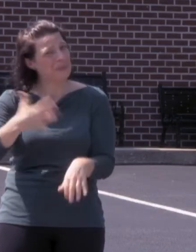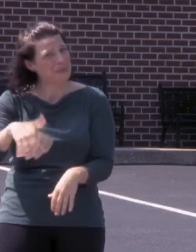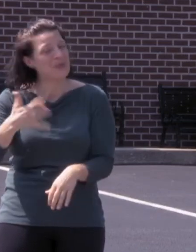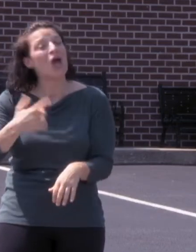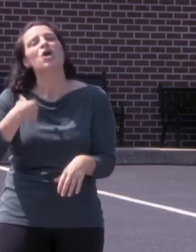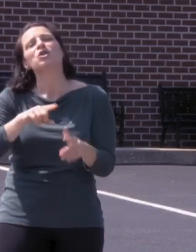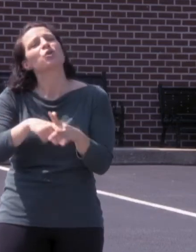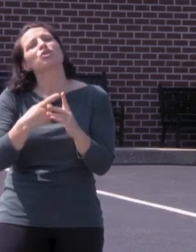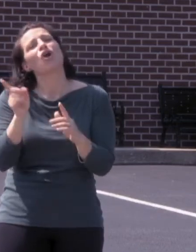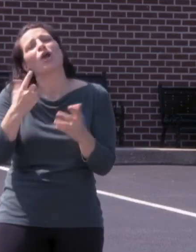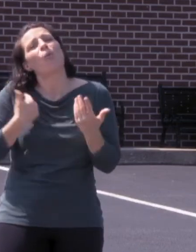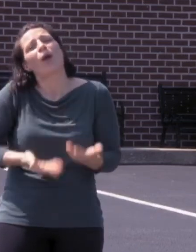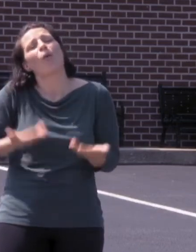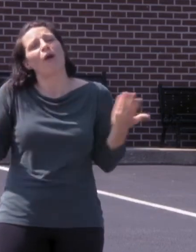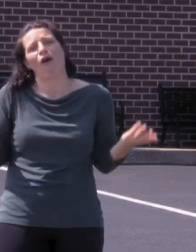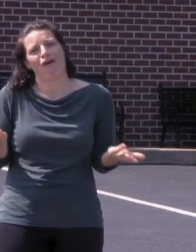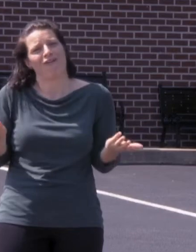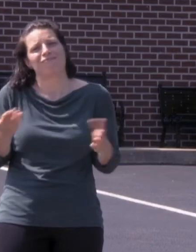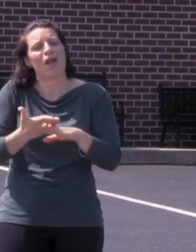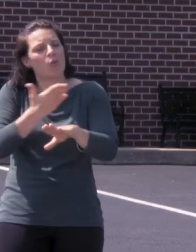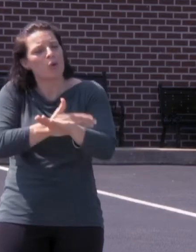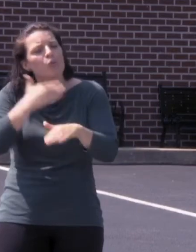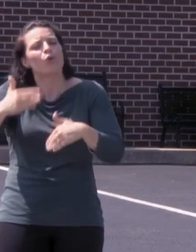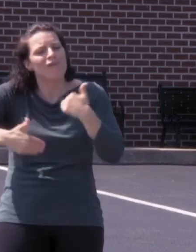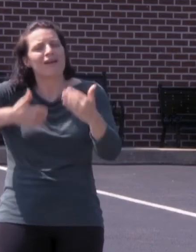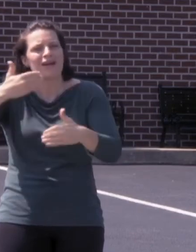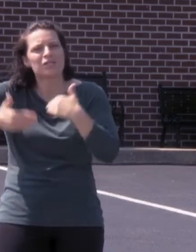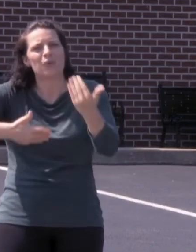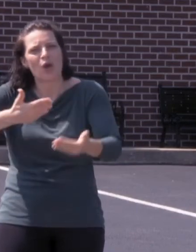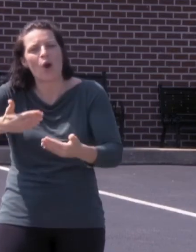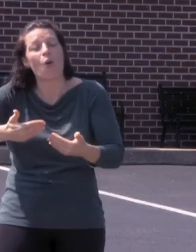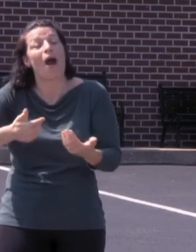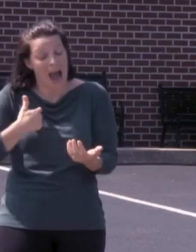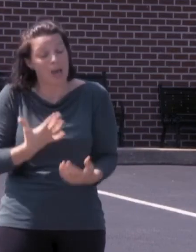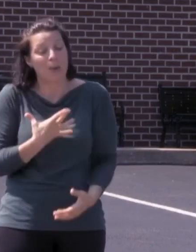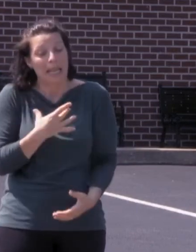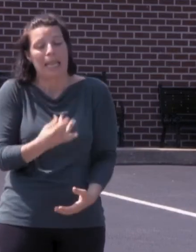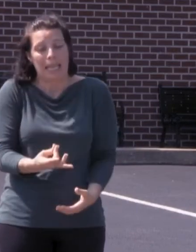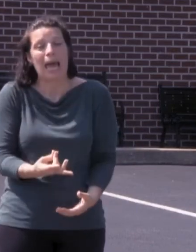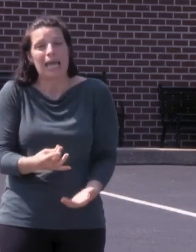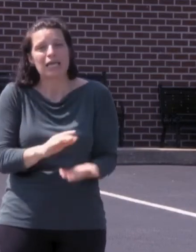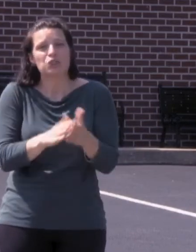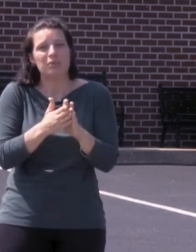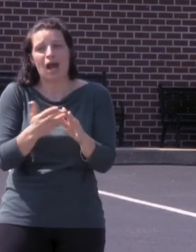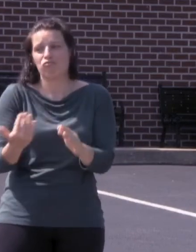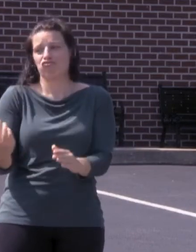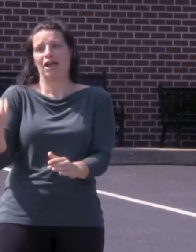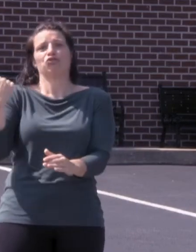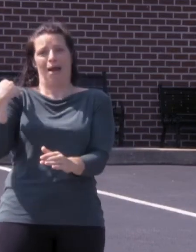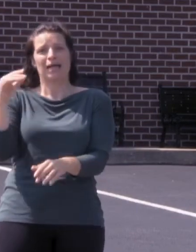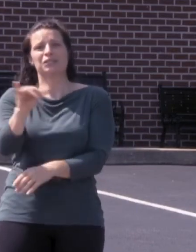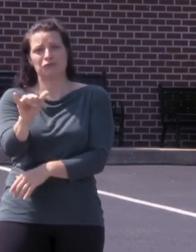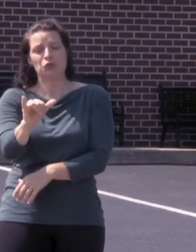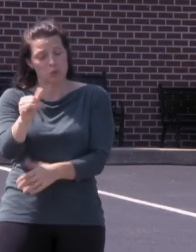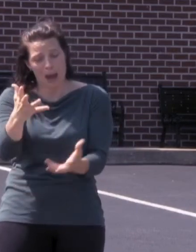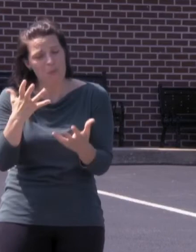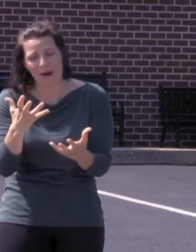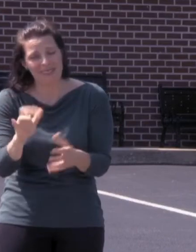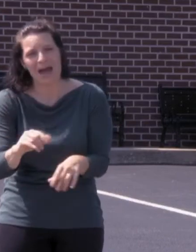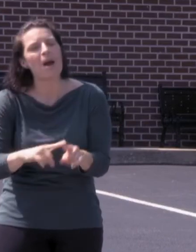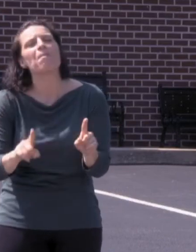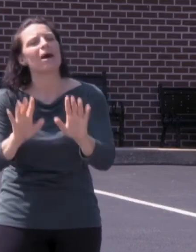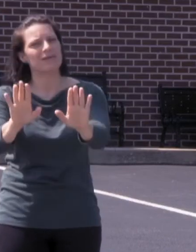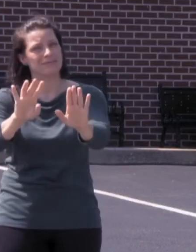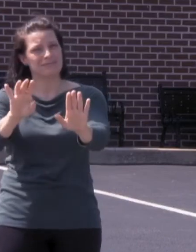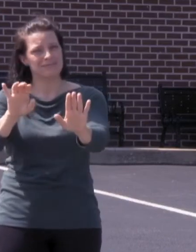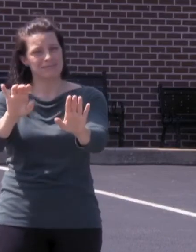we're starting where we are, and we're improving along the way. I would like this to be retroactive as well. I would. But here's the